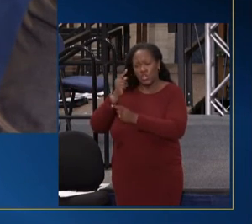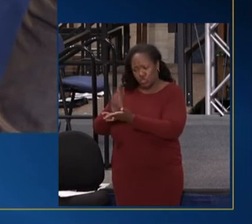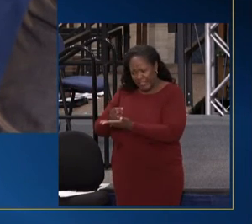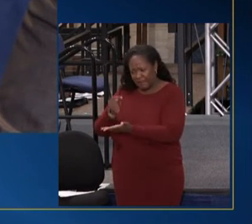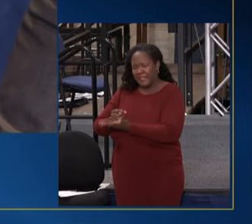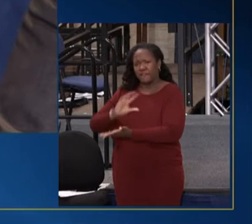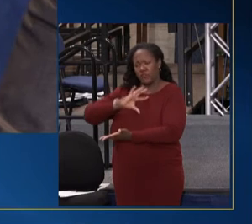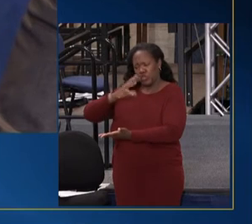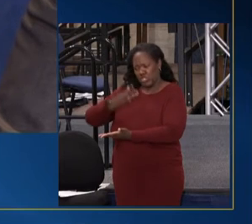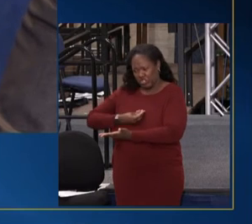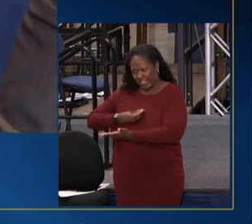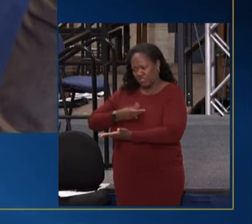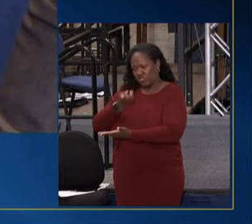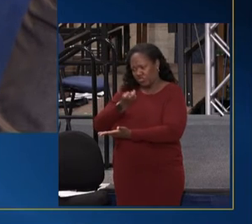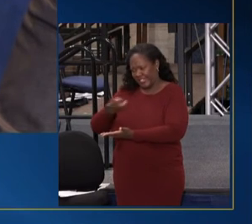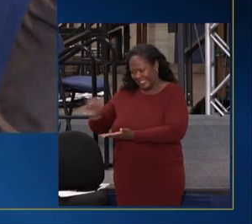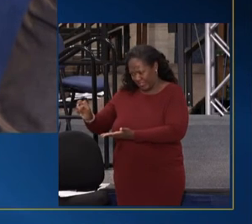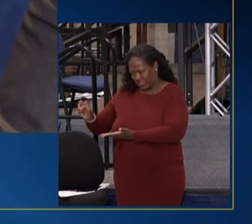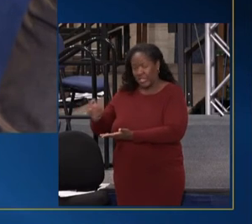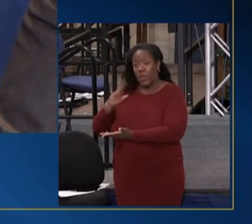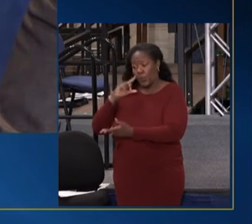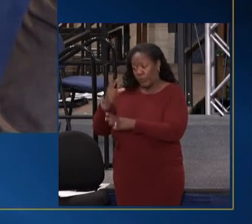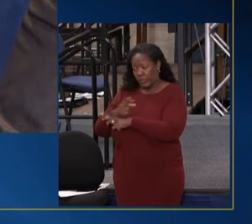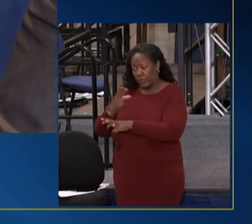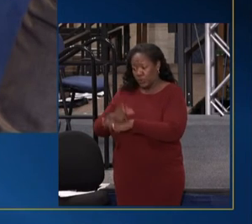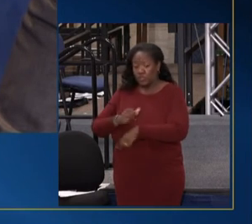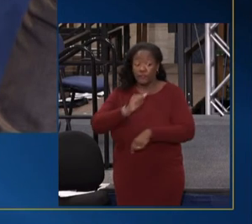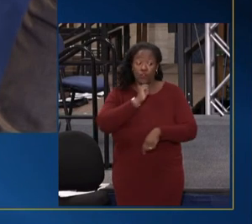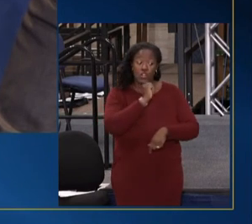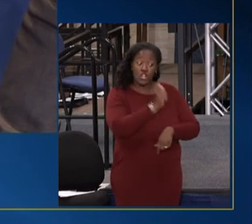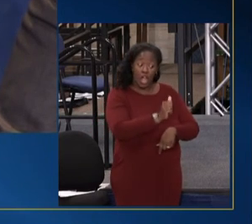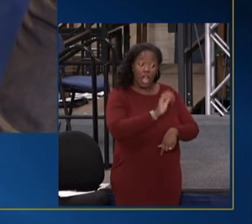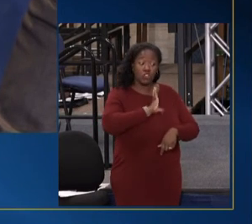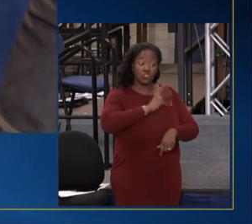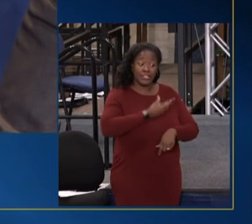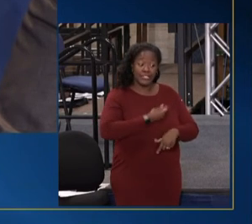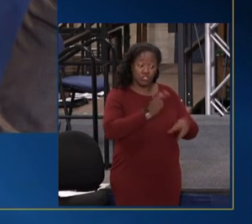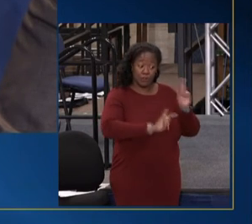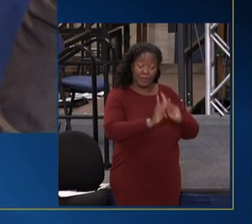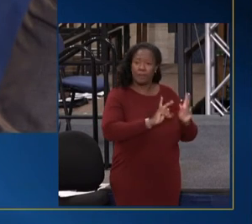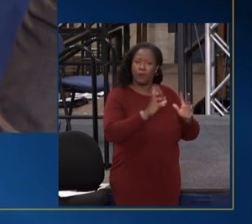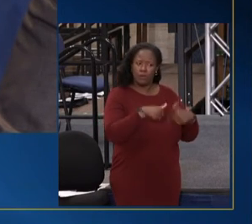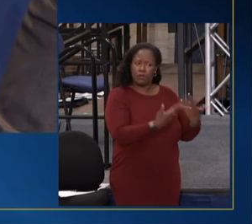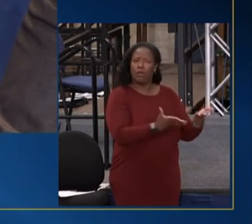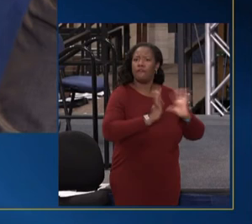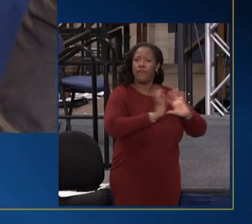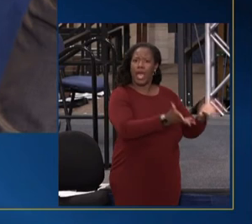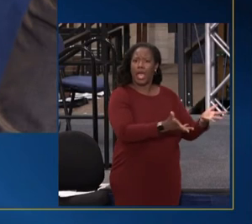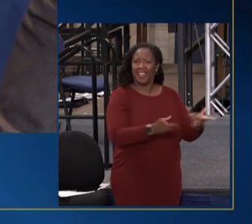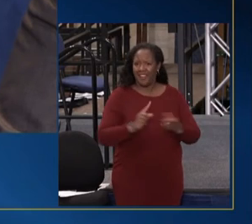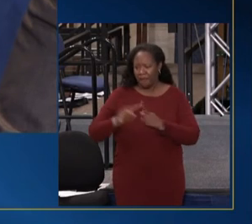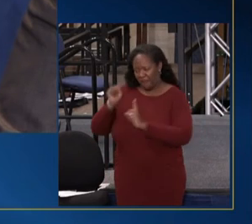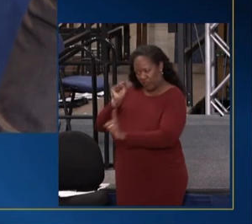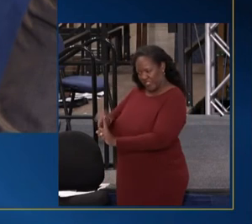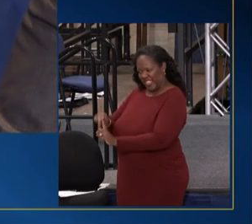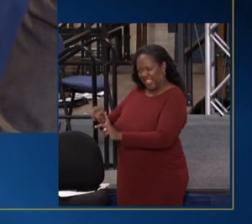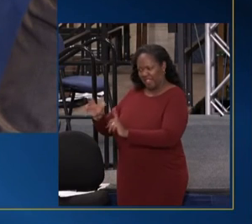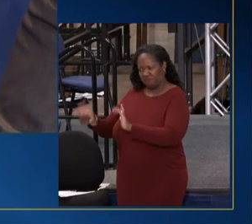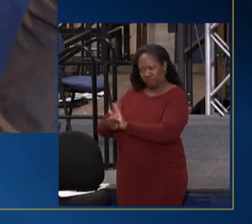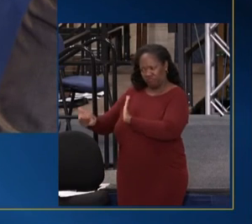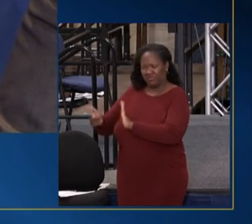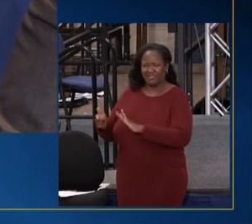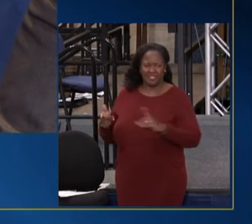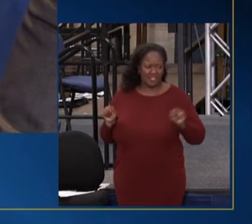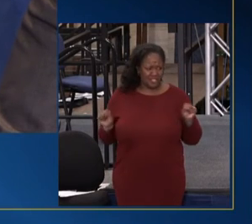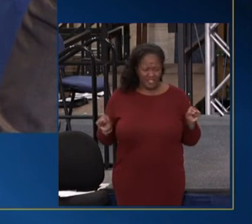these are treatments that, when used for non-transgender people, are perfectly acceptable, and so recognized the discriminatory nature of the